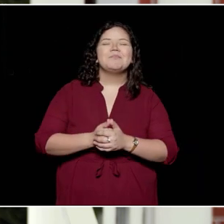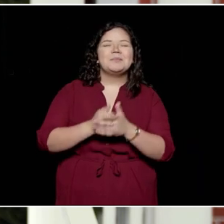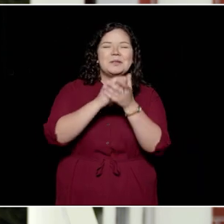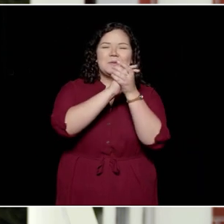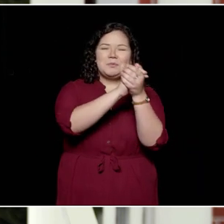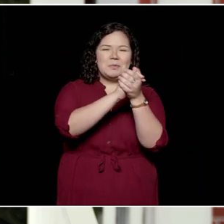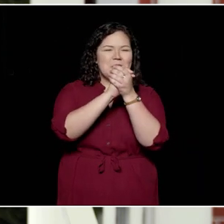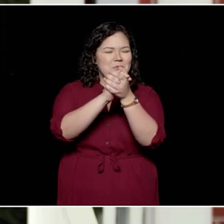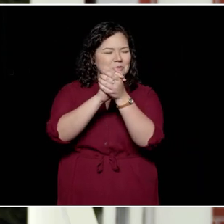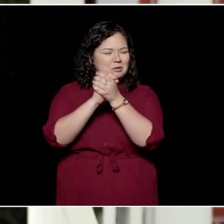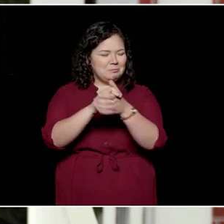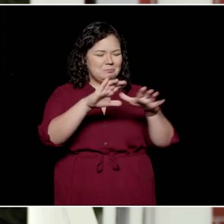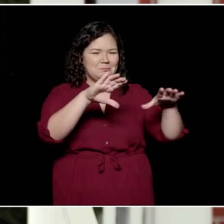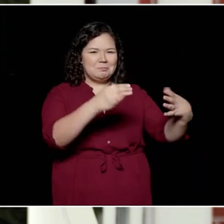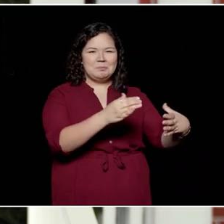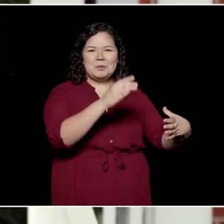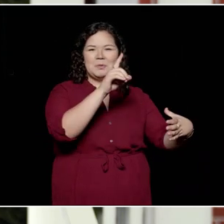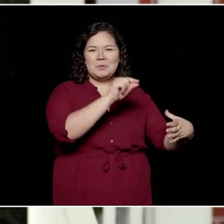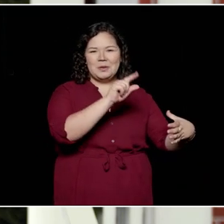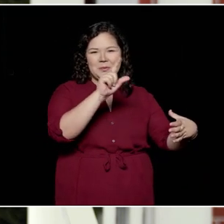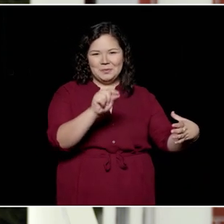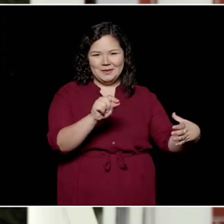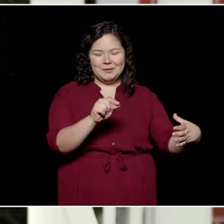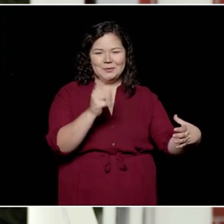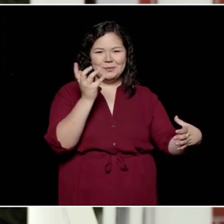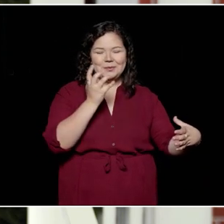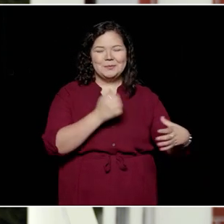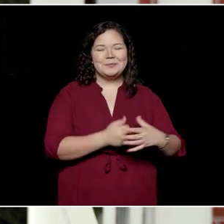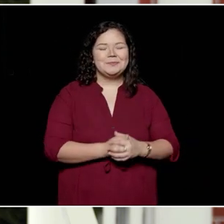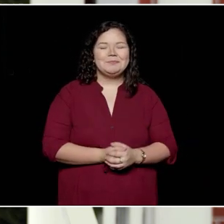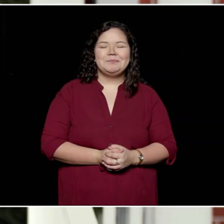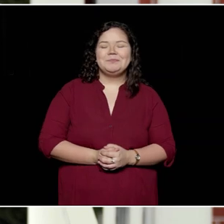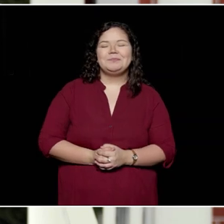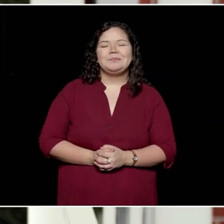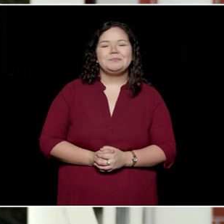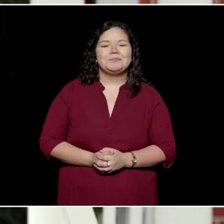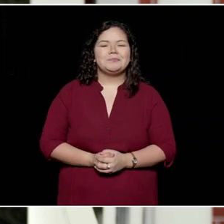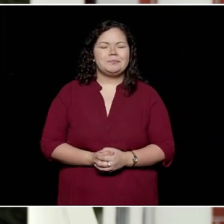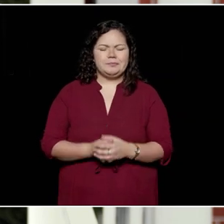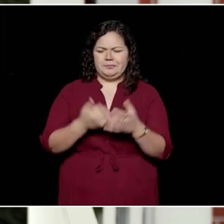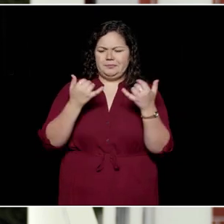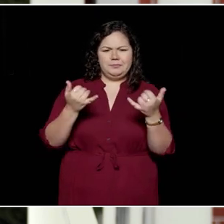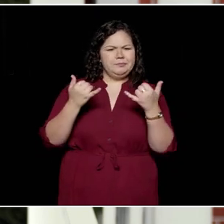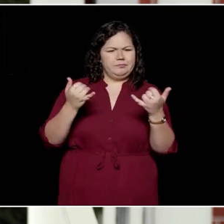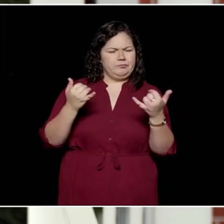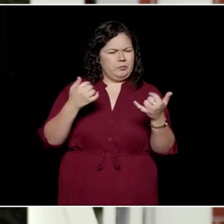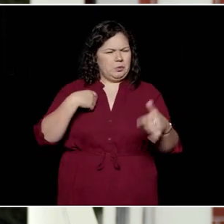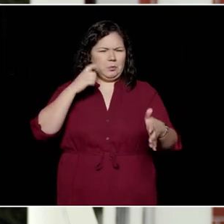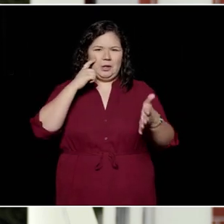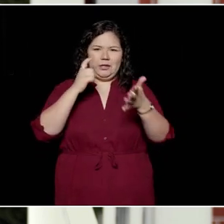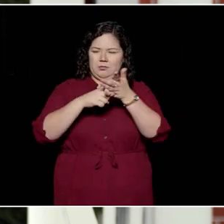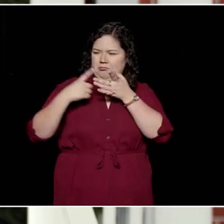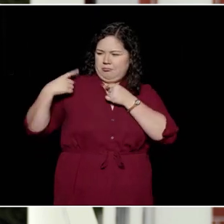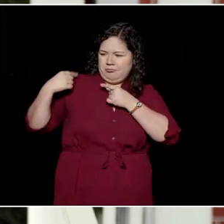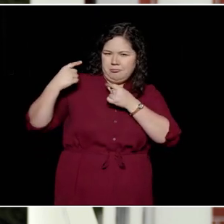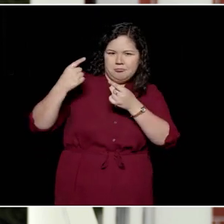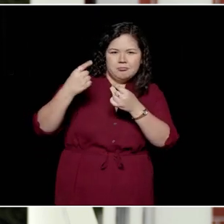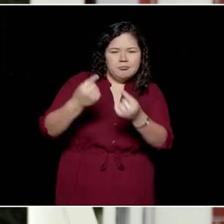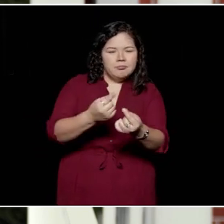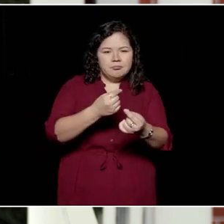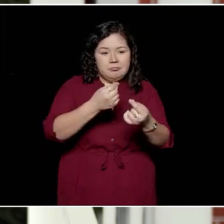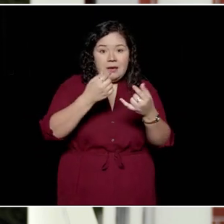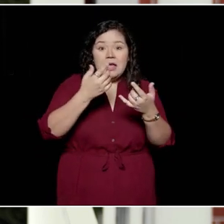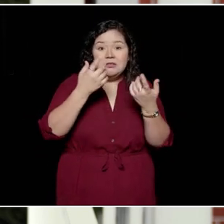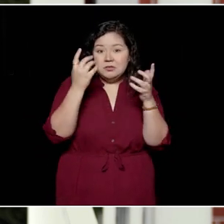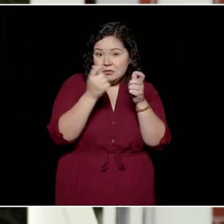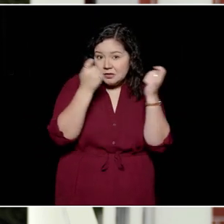and congratulations to the class of 2020. Today, we celebrate all that you've accomplished and all that you're going